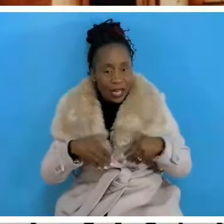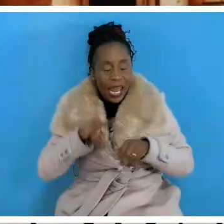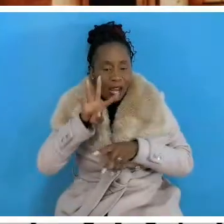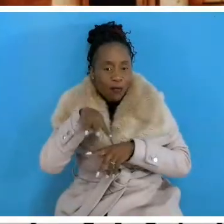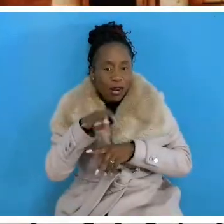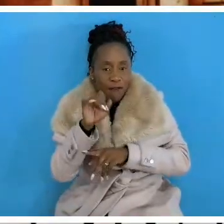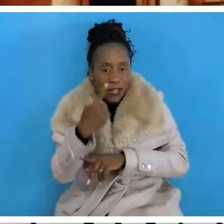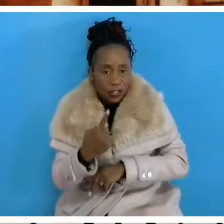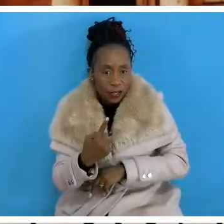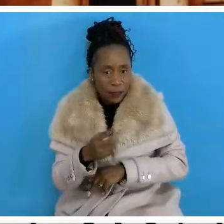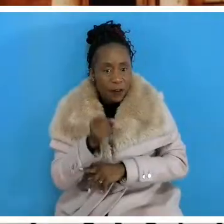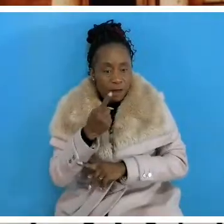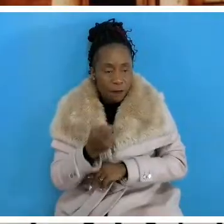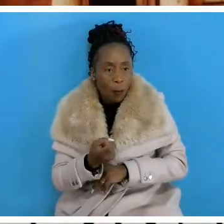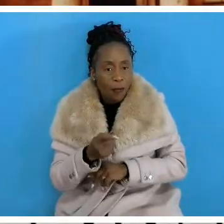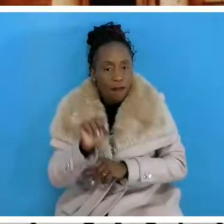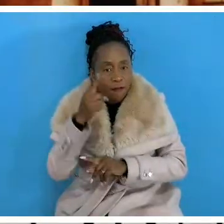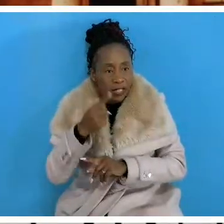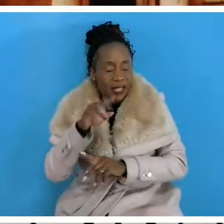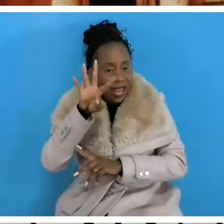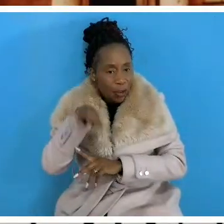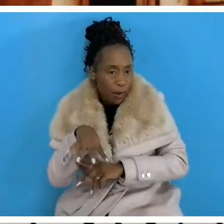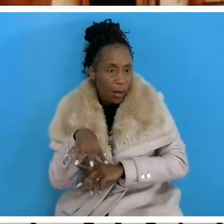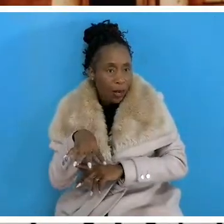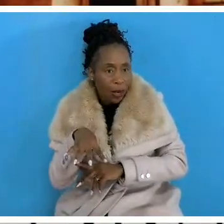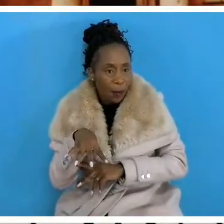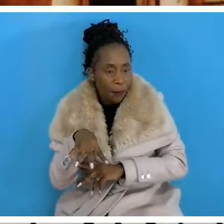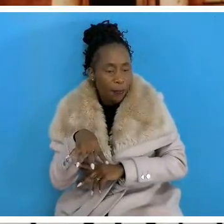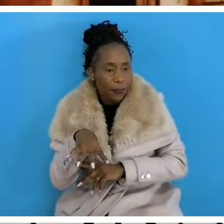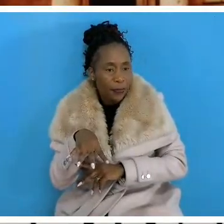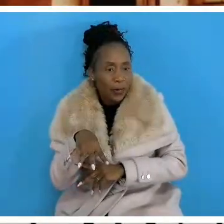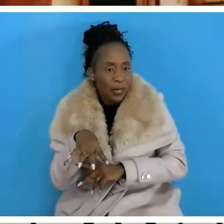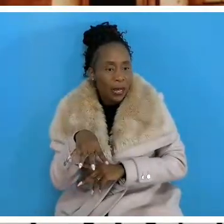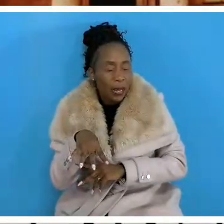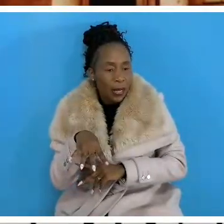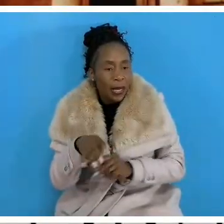April. So from the 1st of April, they